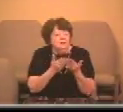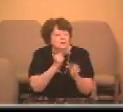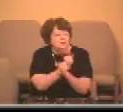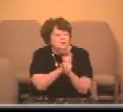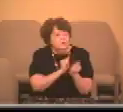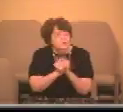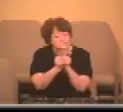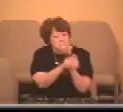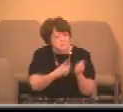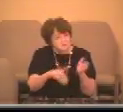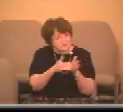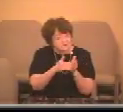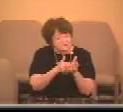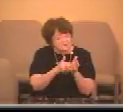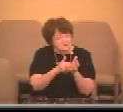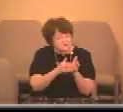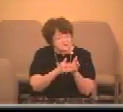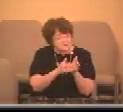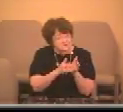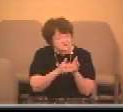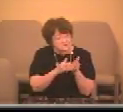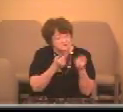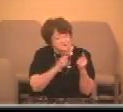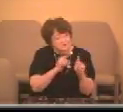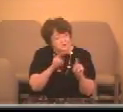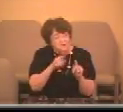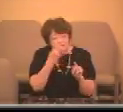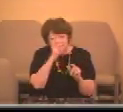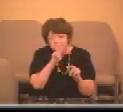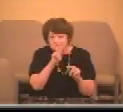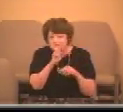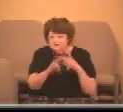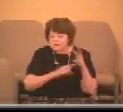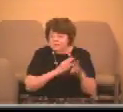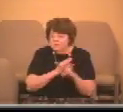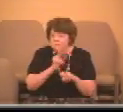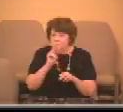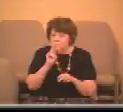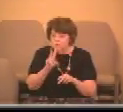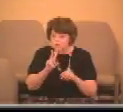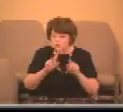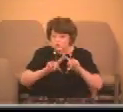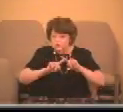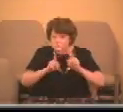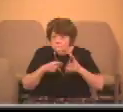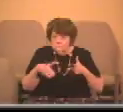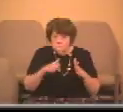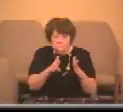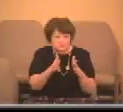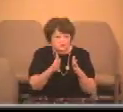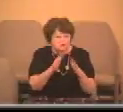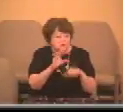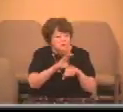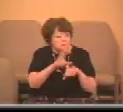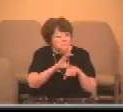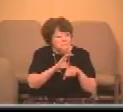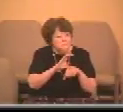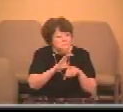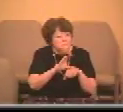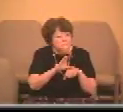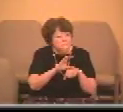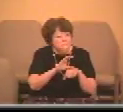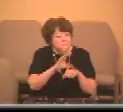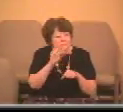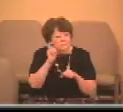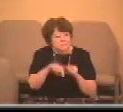two different ways of seeing the world in many ways, the church in Rome has got to figure out how to come together